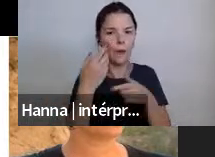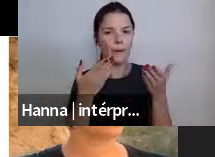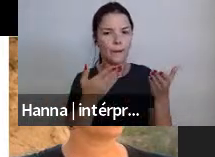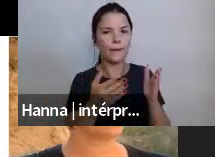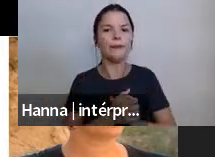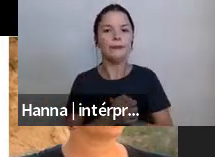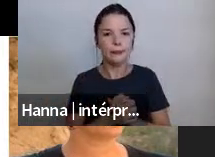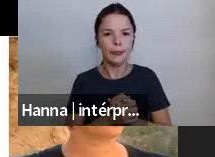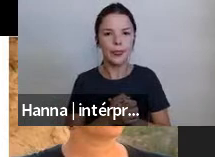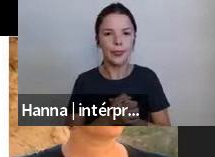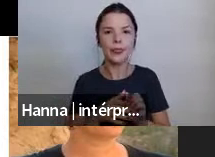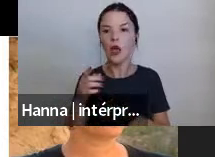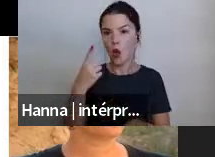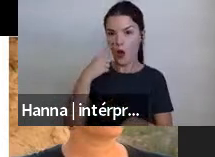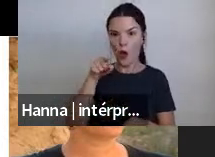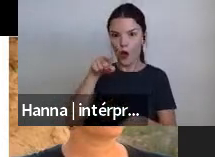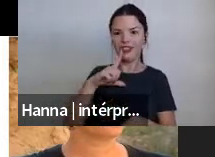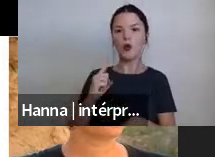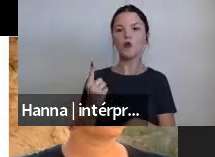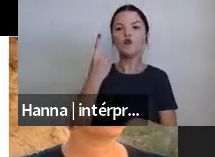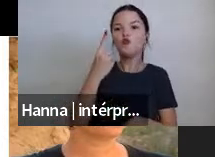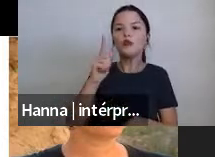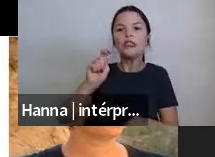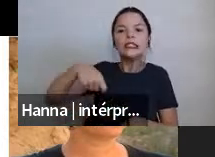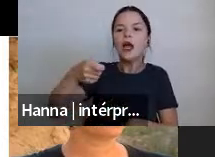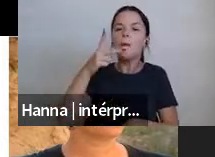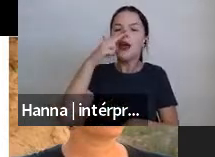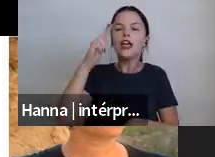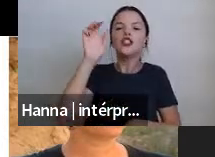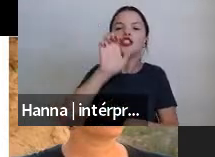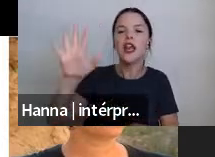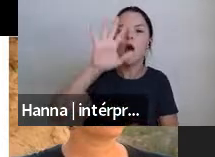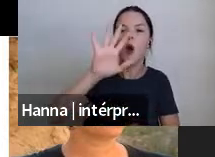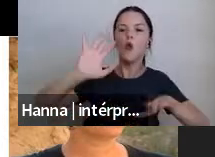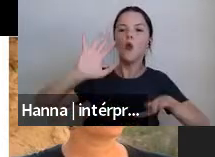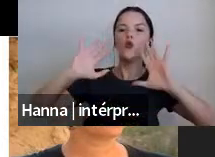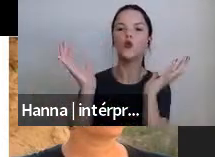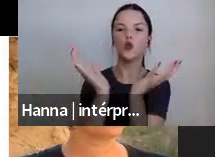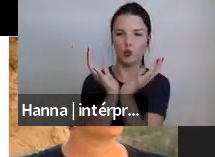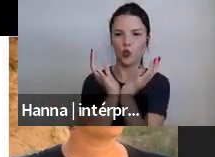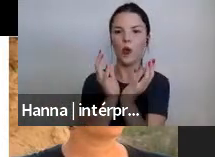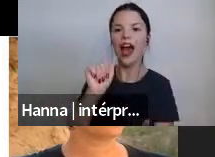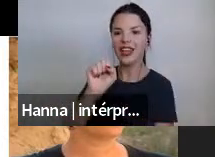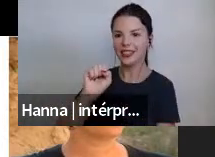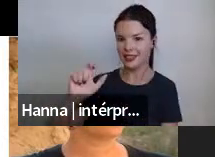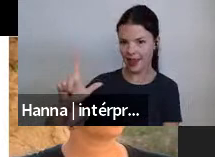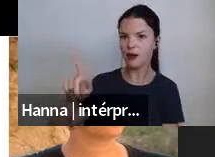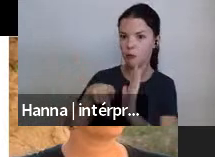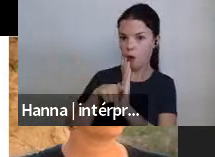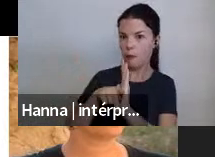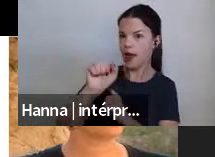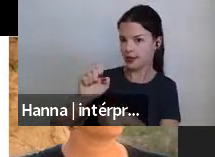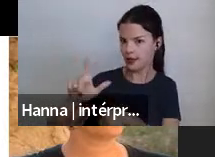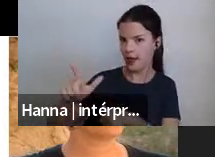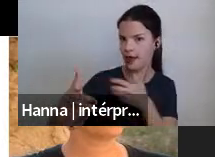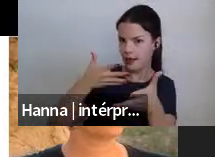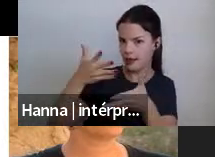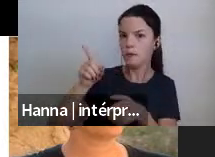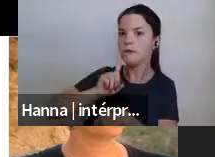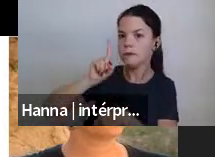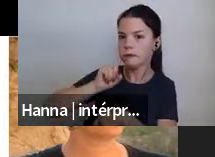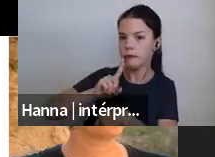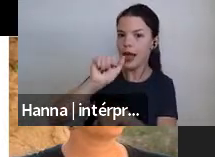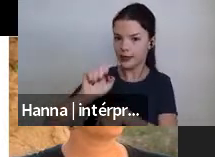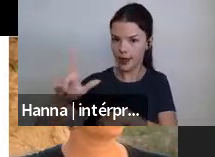Here we see a base sign that means group in American Sign Language. Okay, so